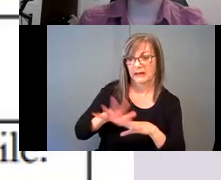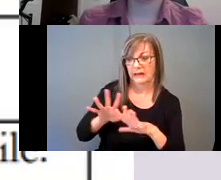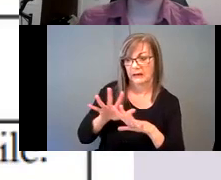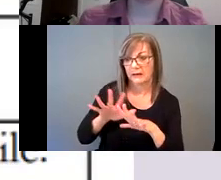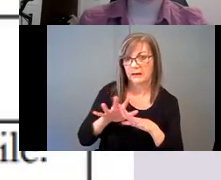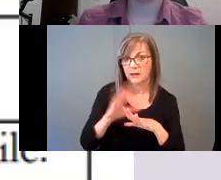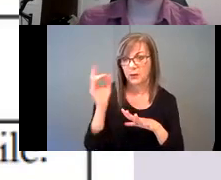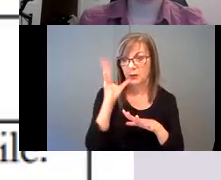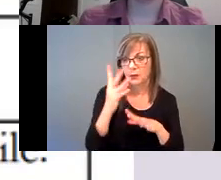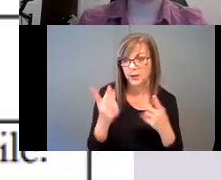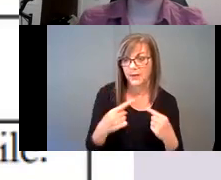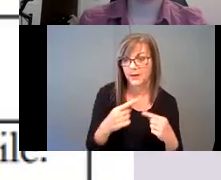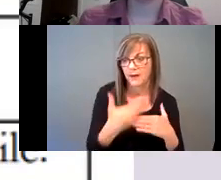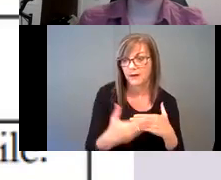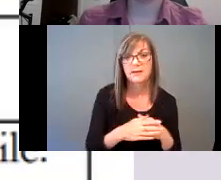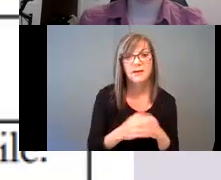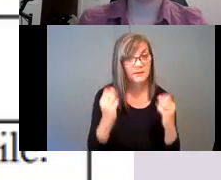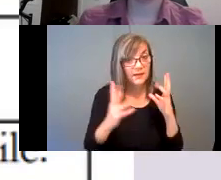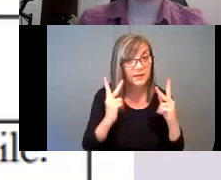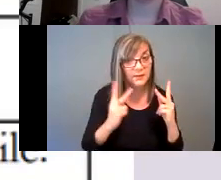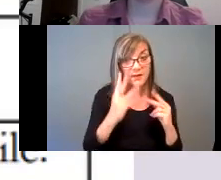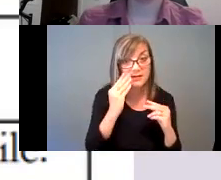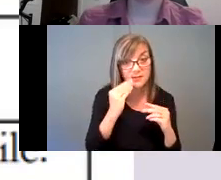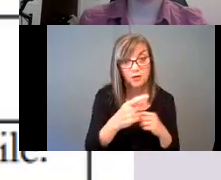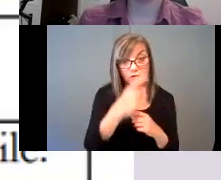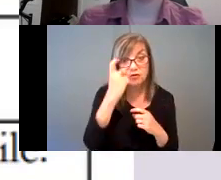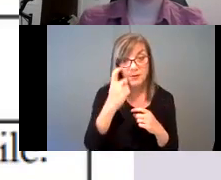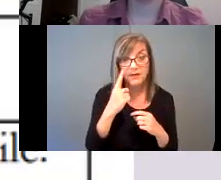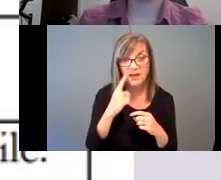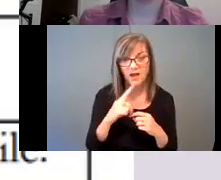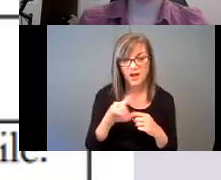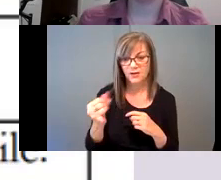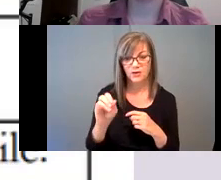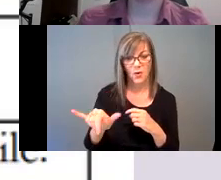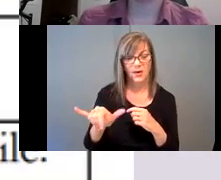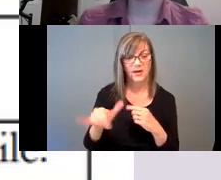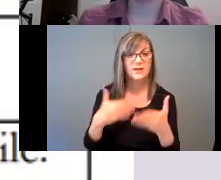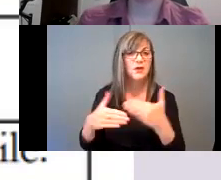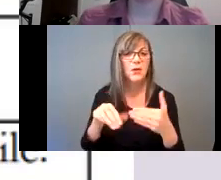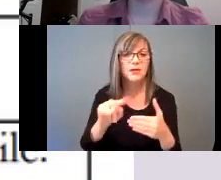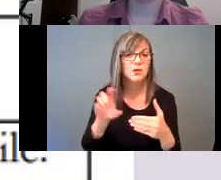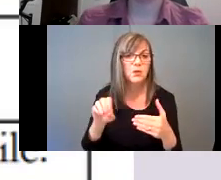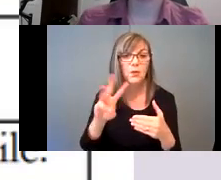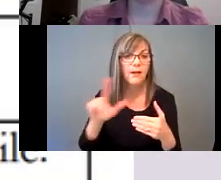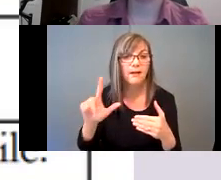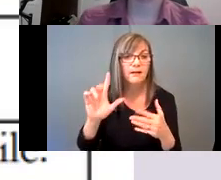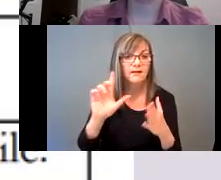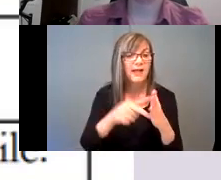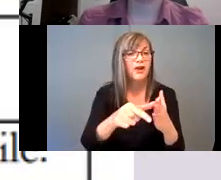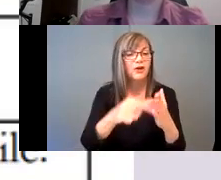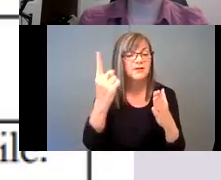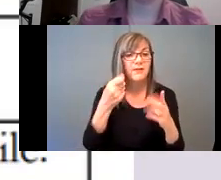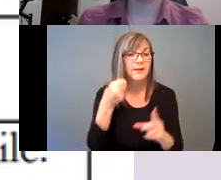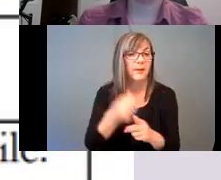people who have experienced trauma may automatically do, if saying, oh, things can't go too well for too long, like the other shoe always has to